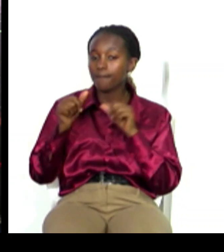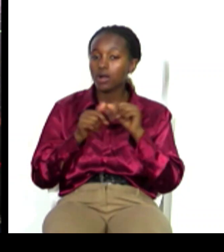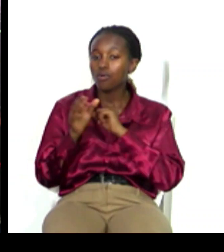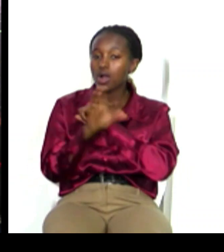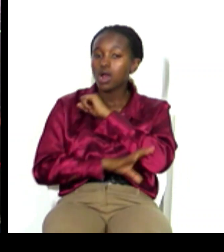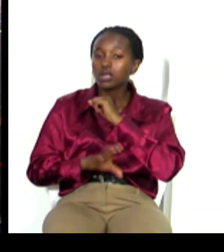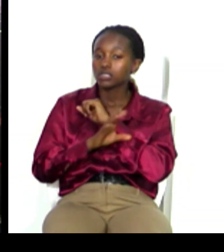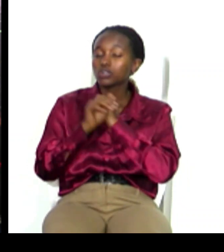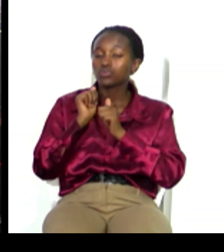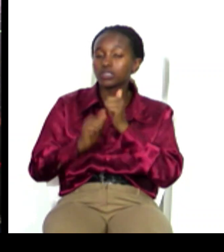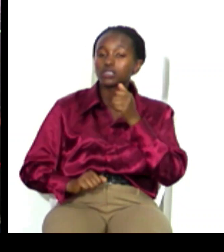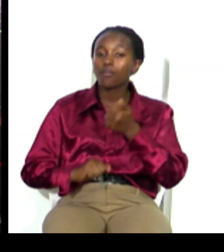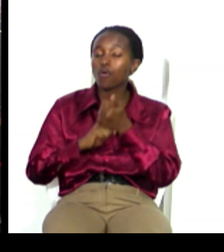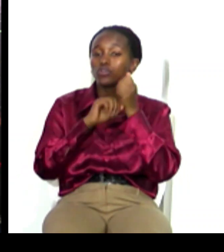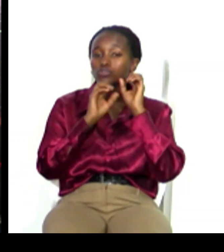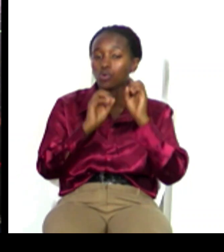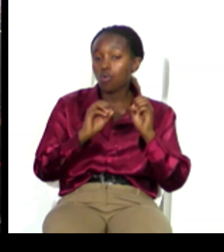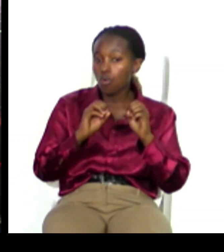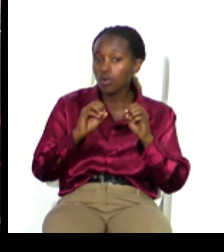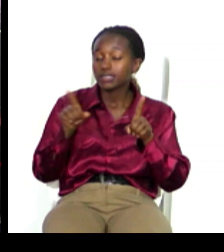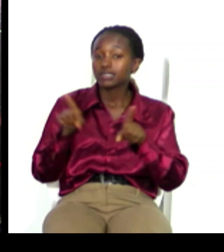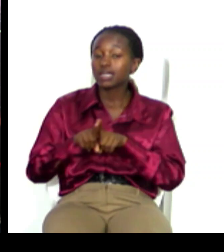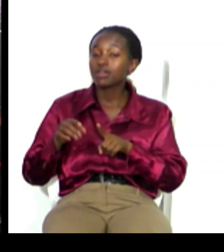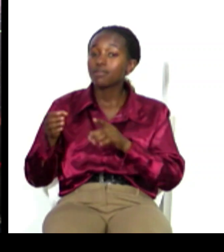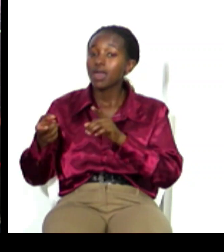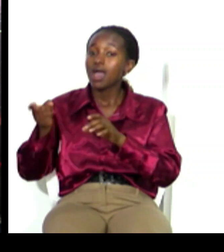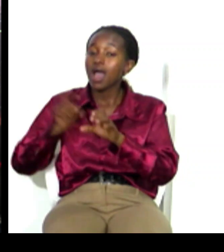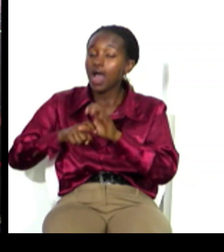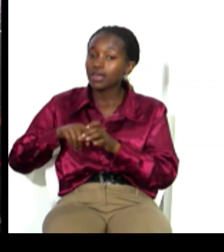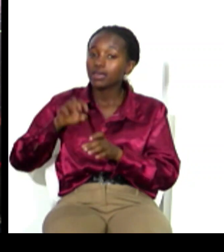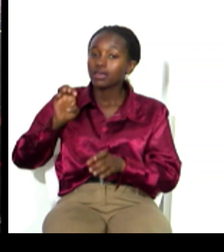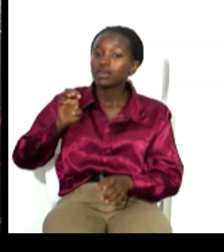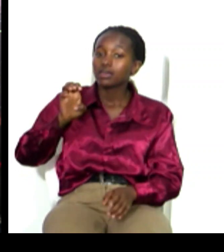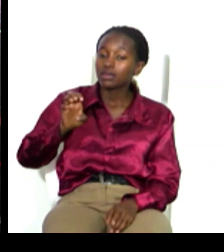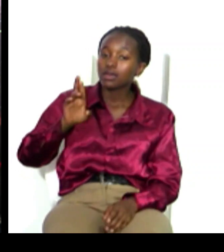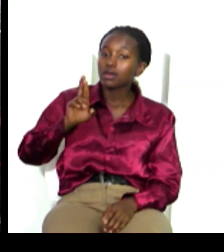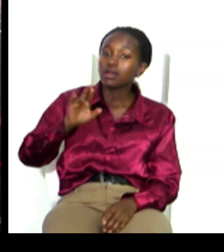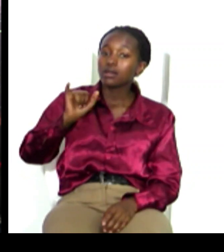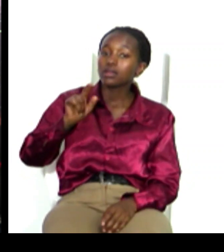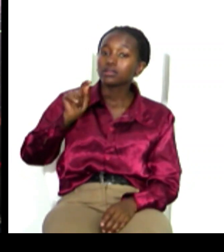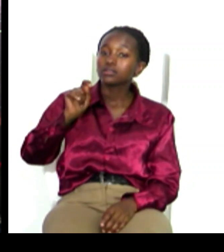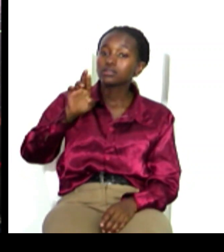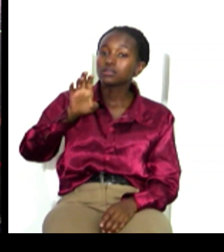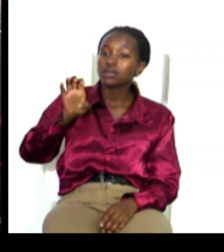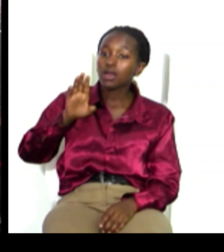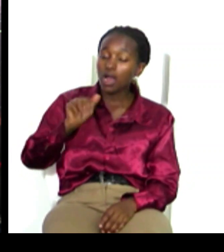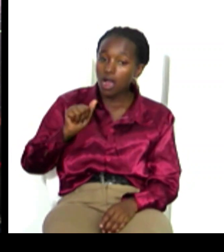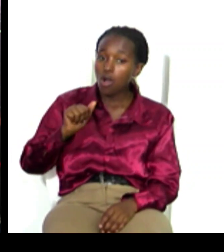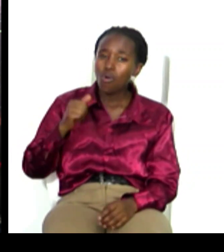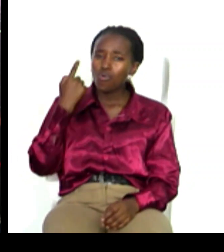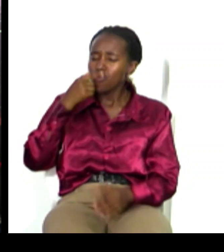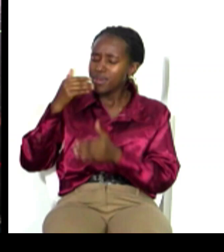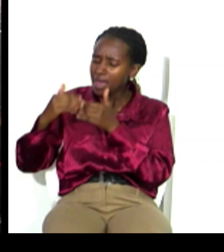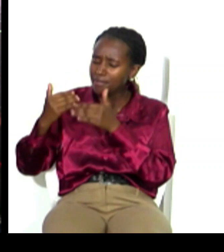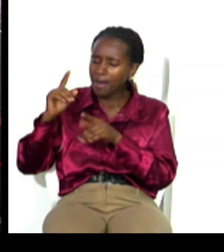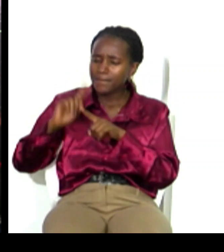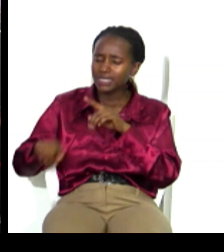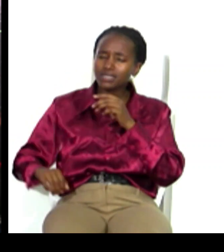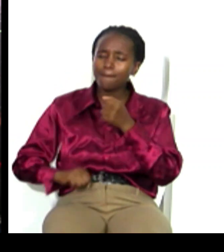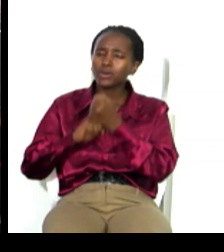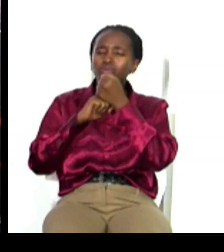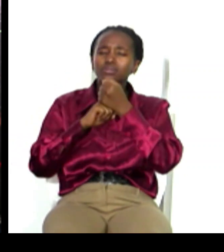Yes. And I've talked about Eritrea. It is funny to see that Eritrea will support. support Raila Amolo Odinga, Yes.